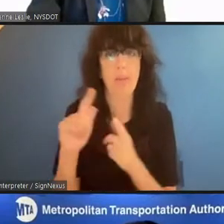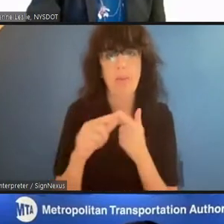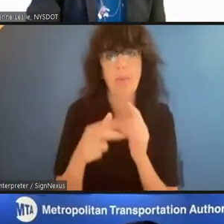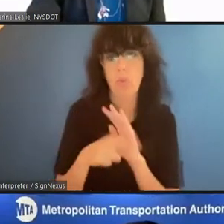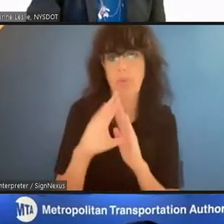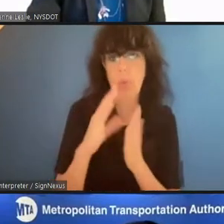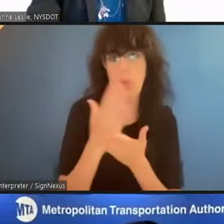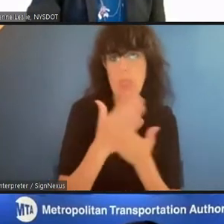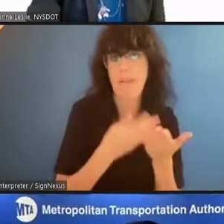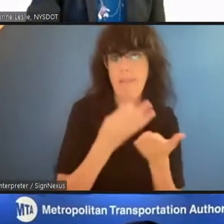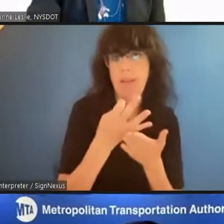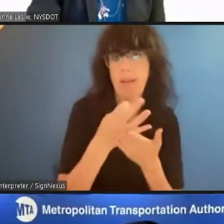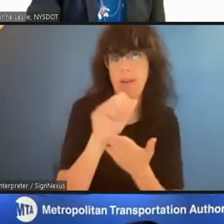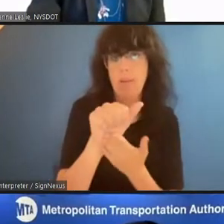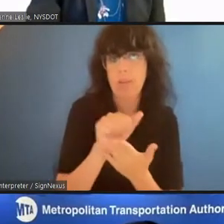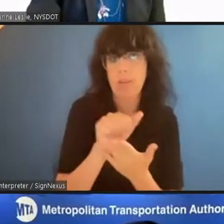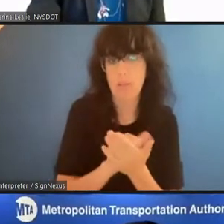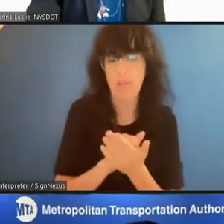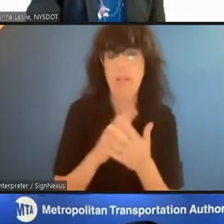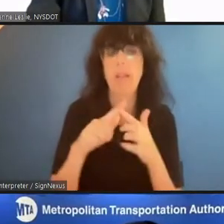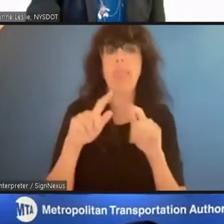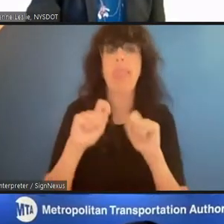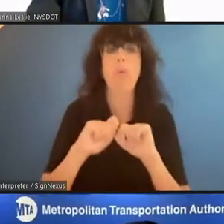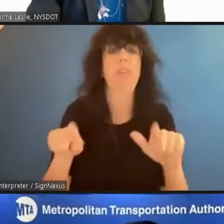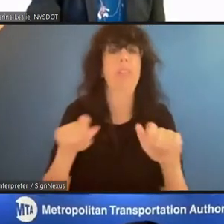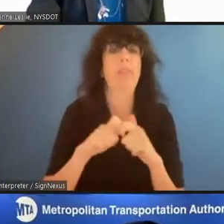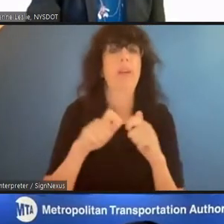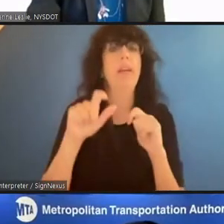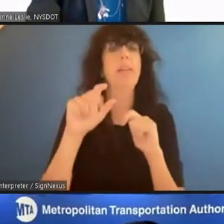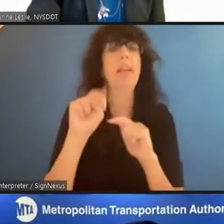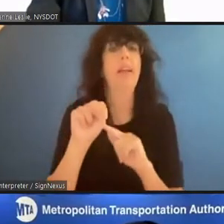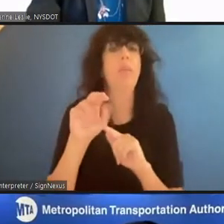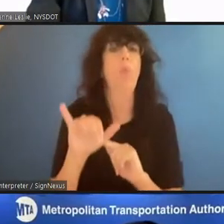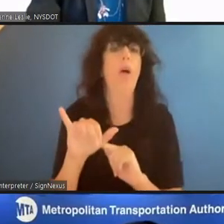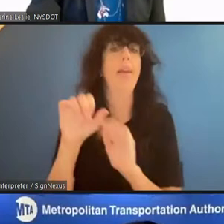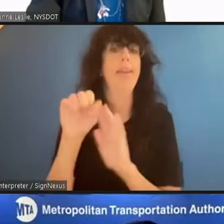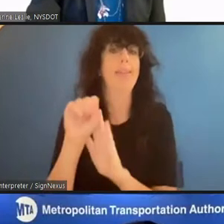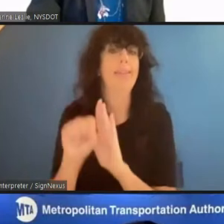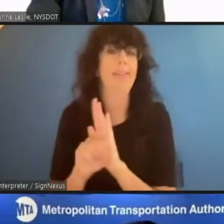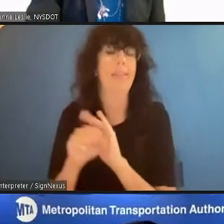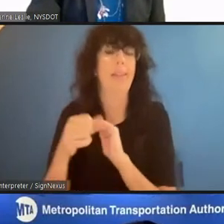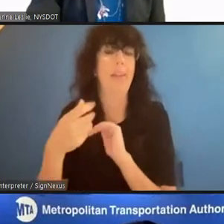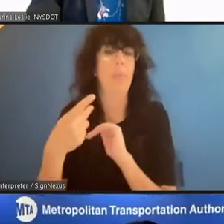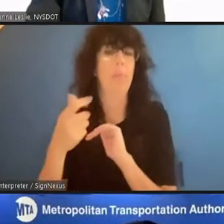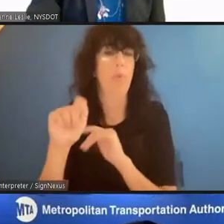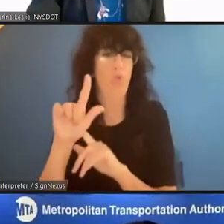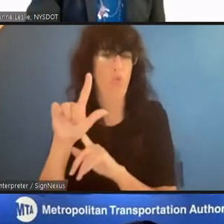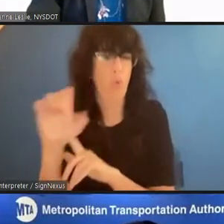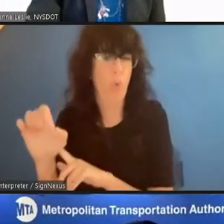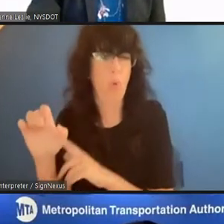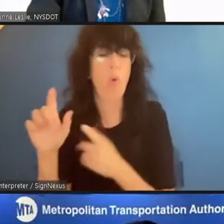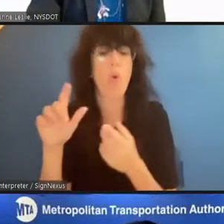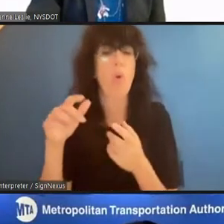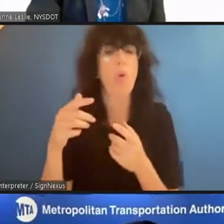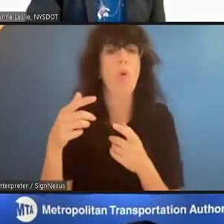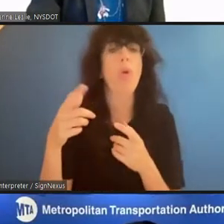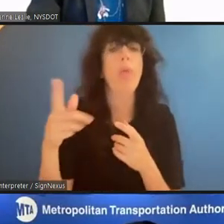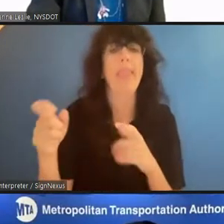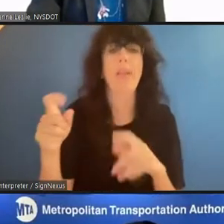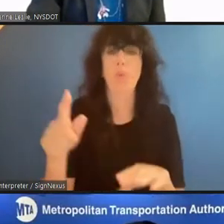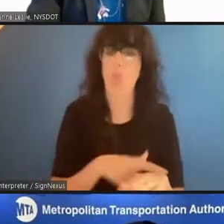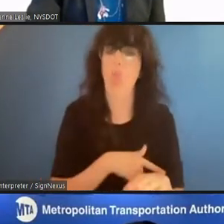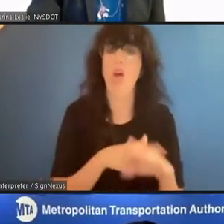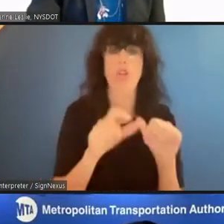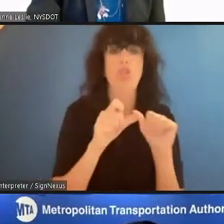accounting as issued by the ny state comptroller and this has to do with outstarting outstanding long-term debt